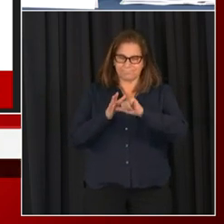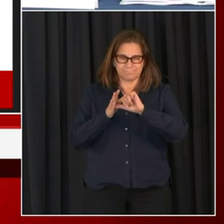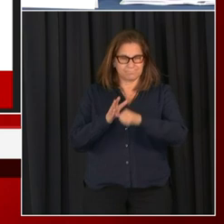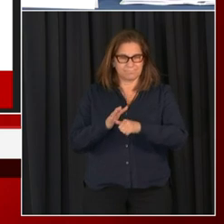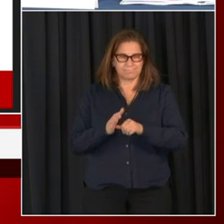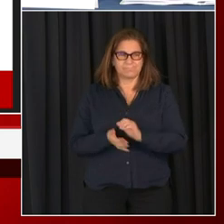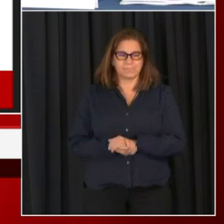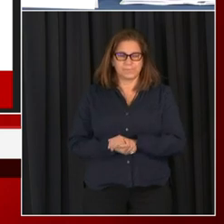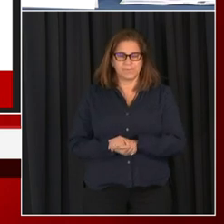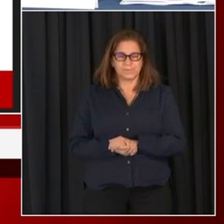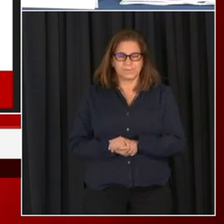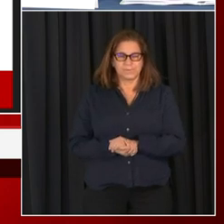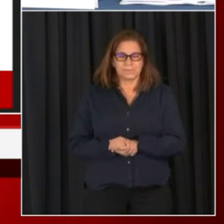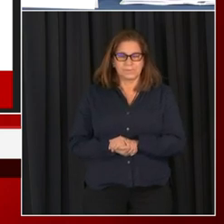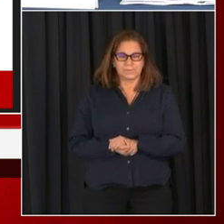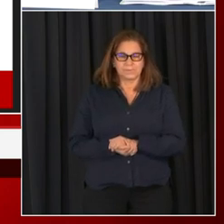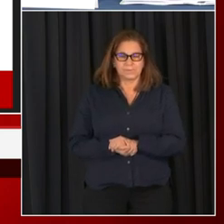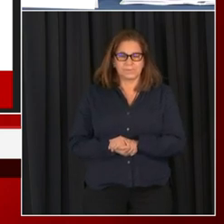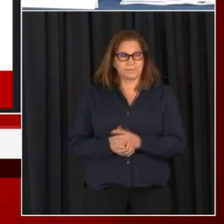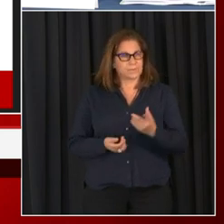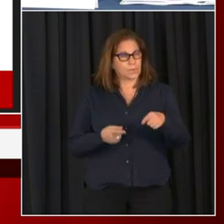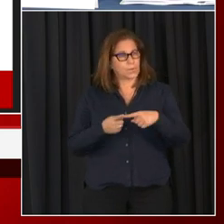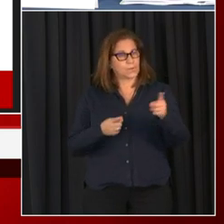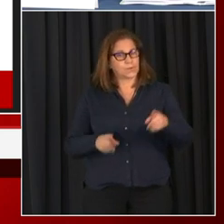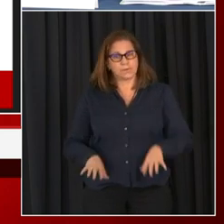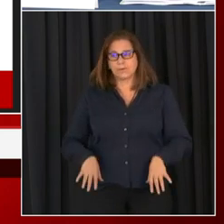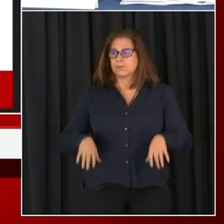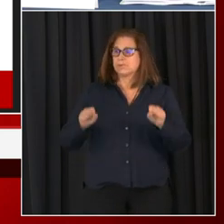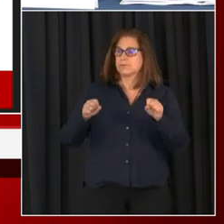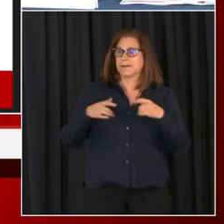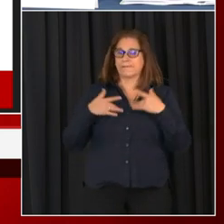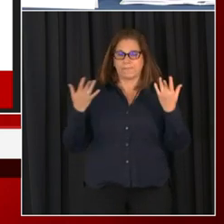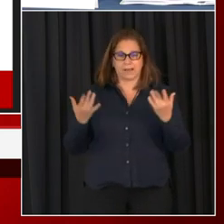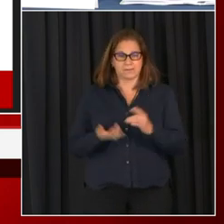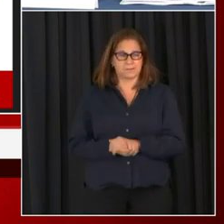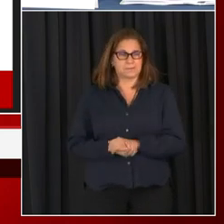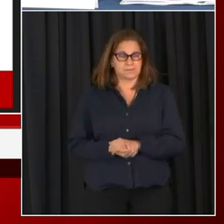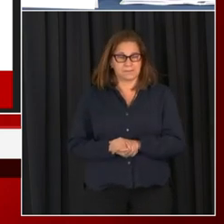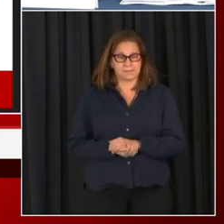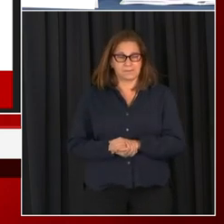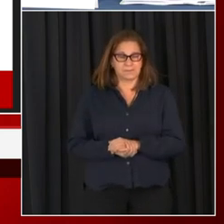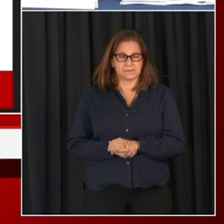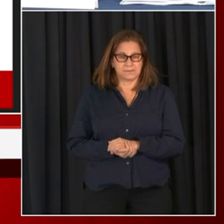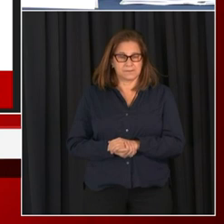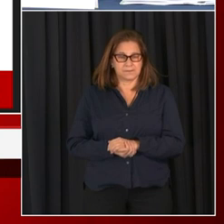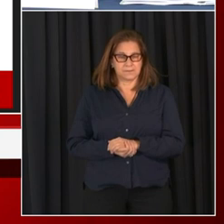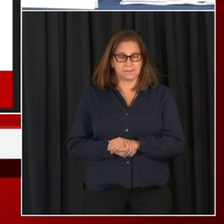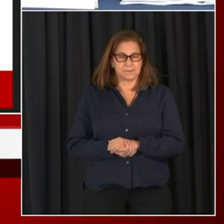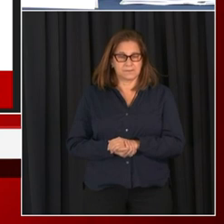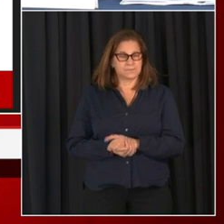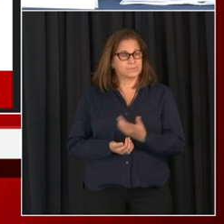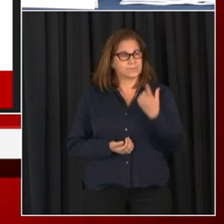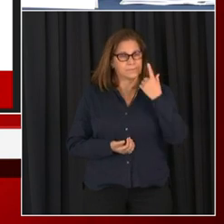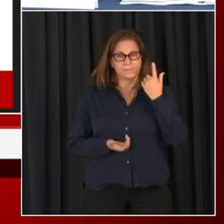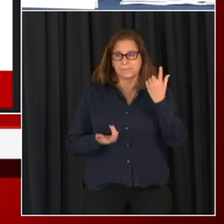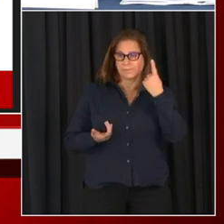and hosting gatherings because we recognize that our own social and emotional well-being is critically important during this time, but we want people